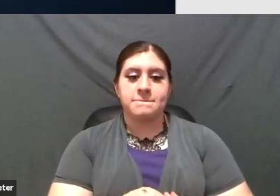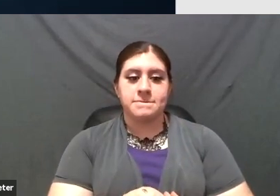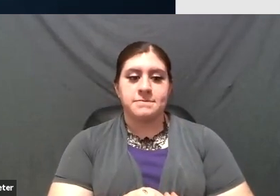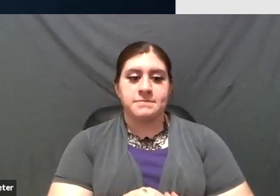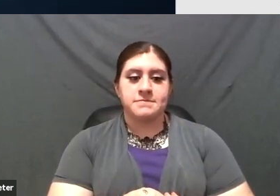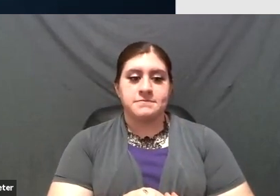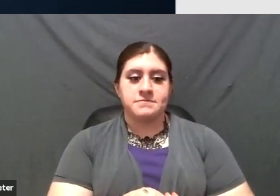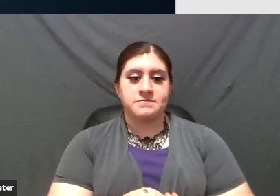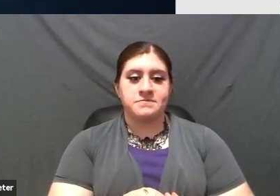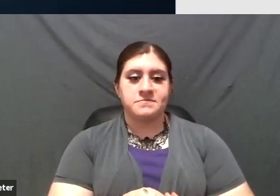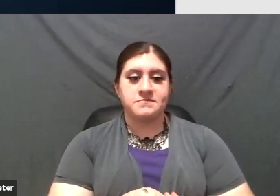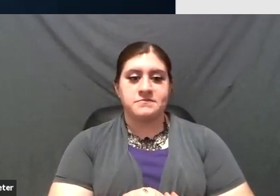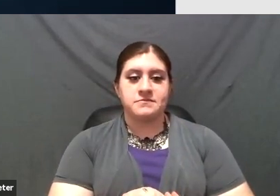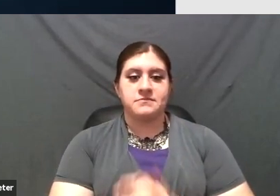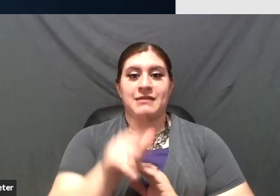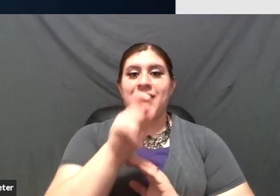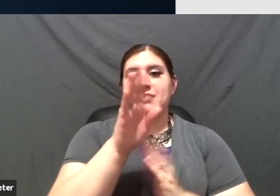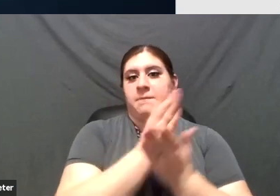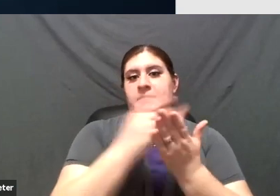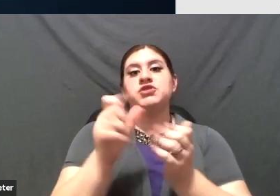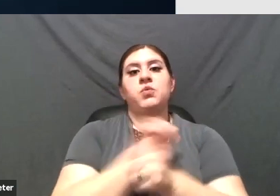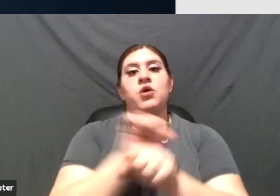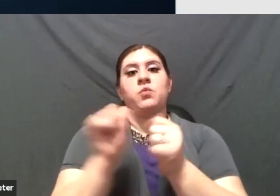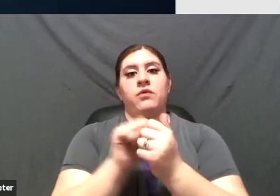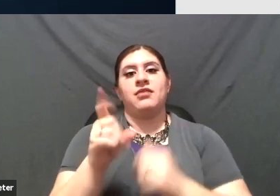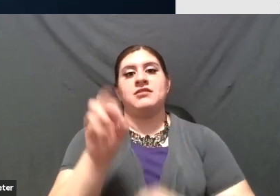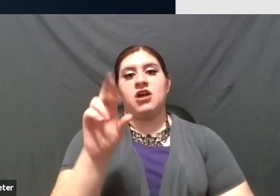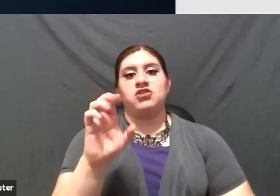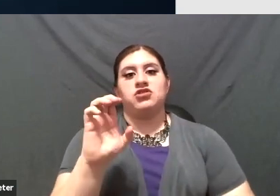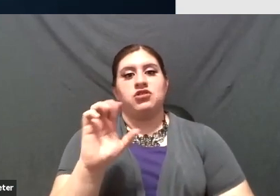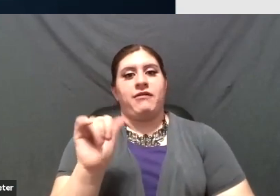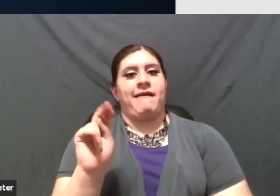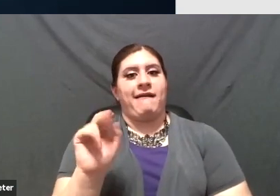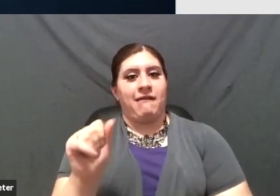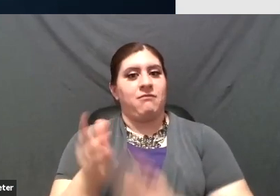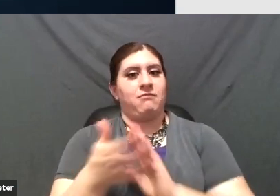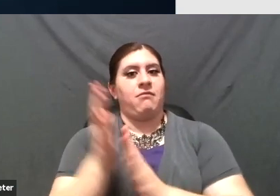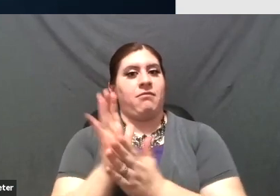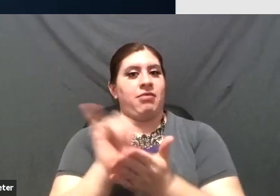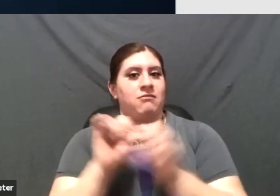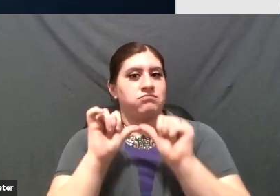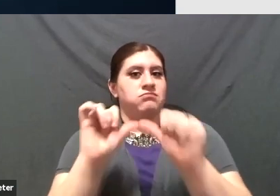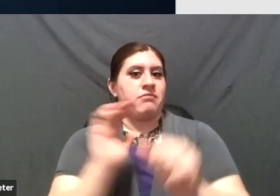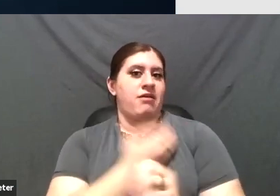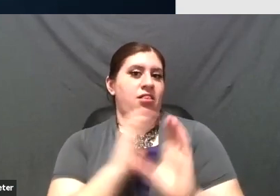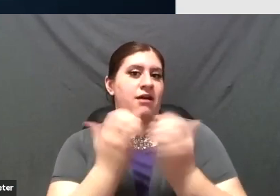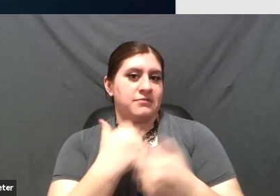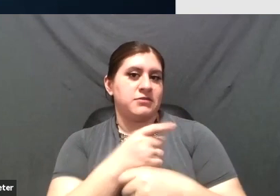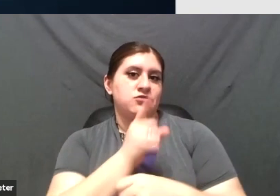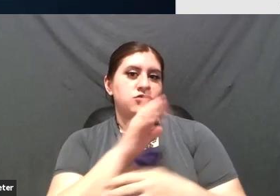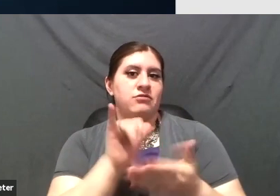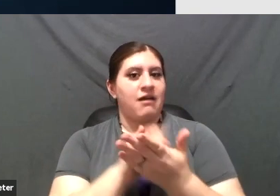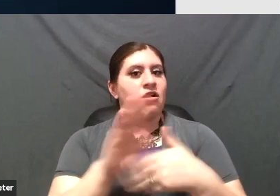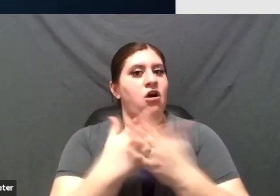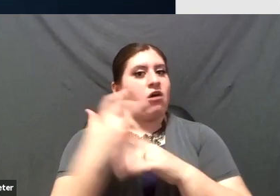course or courses and lab sections. She works closely with Dr. Christensen in maintaining the viability of our courses and making sure that they're cutting